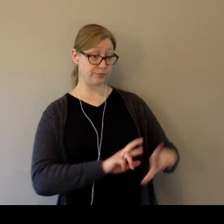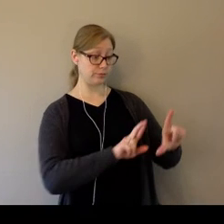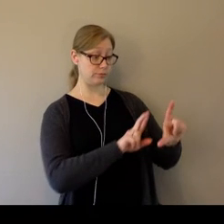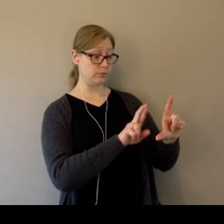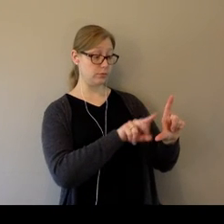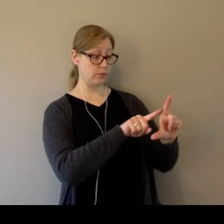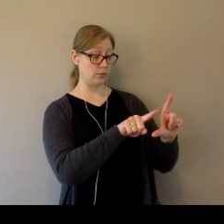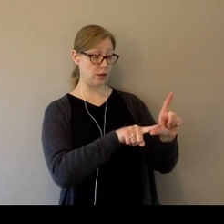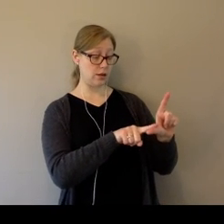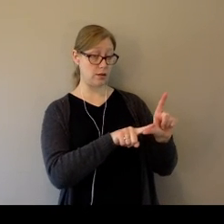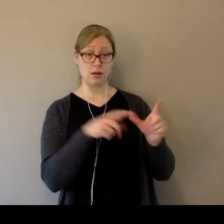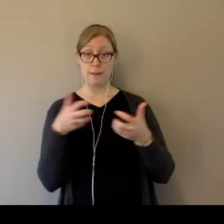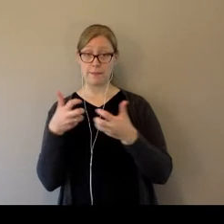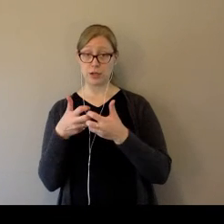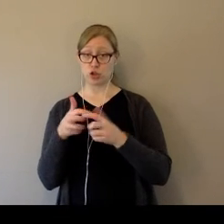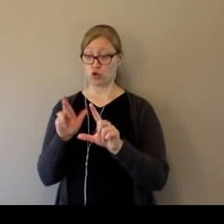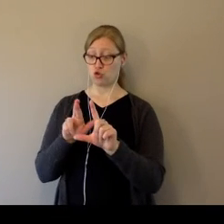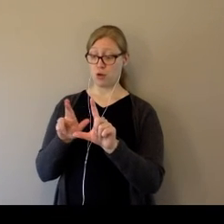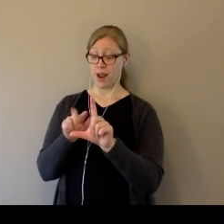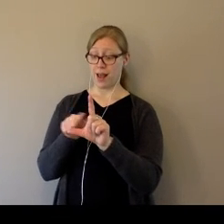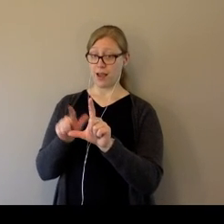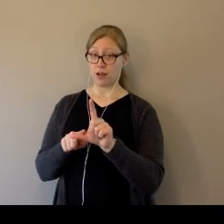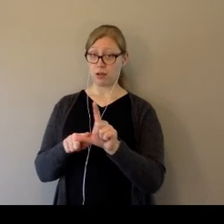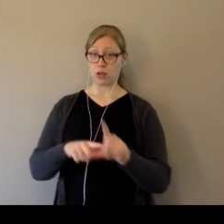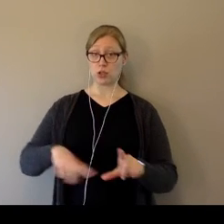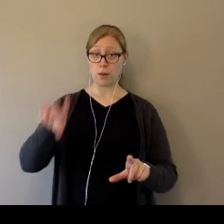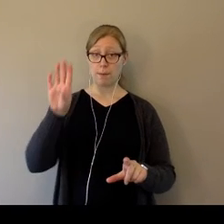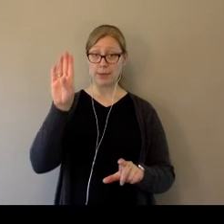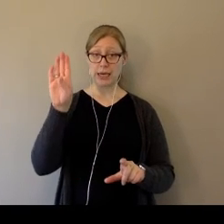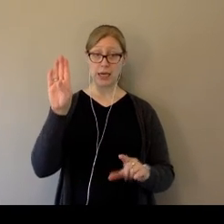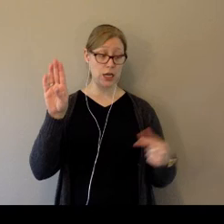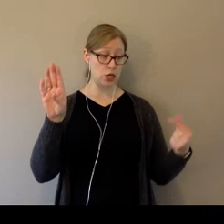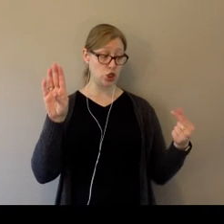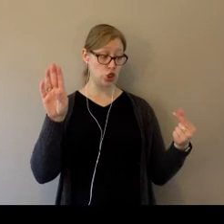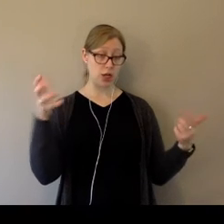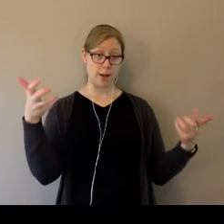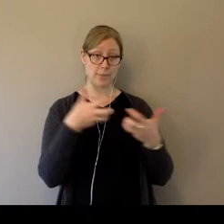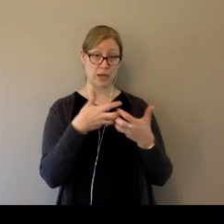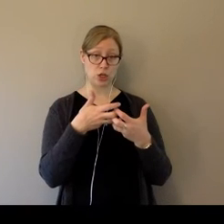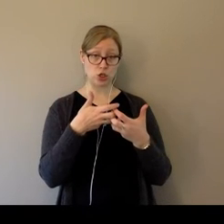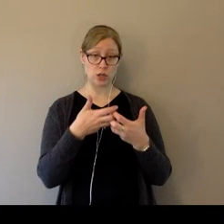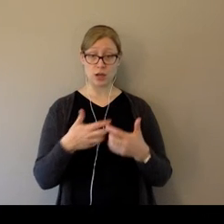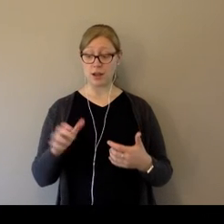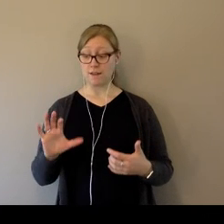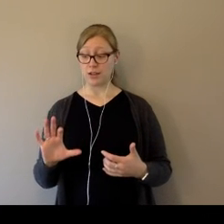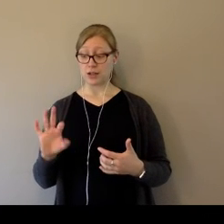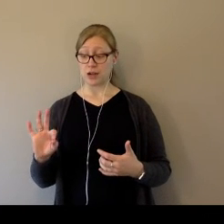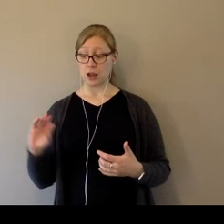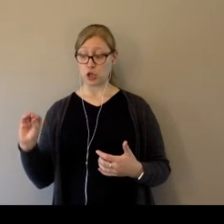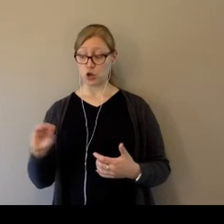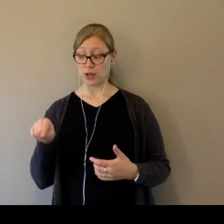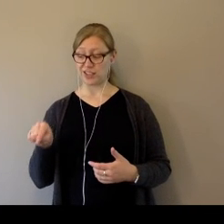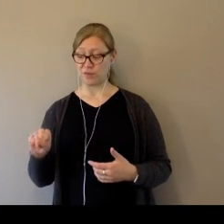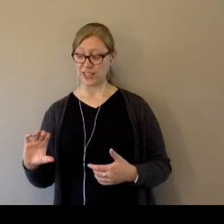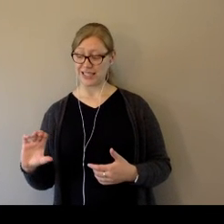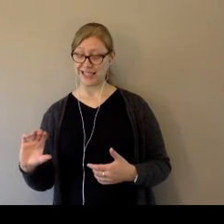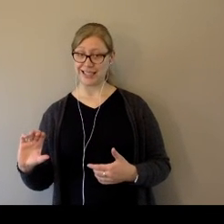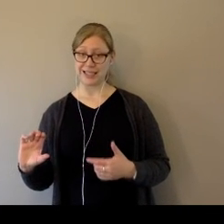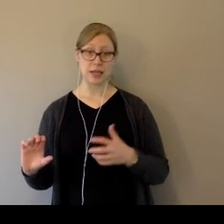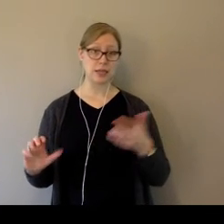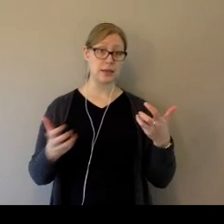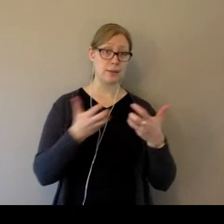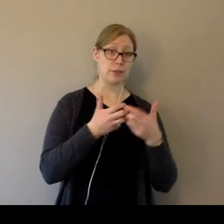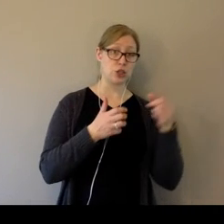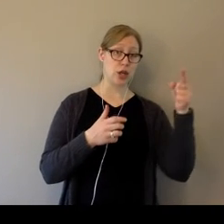B matches G. I can see that the 59 degrees at C is going to match H, and then the third